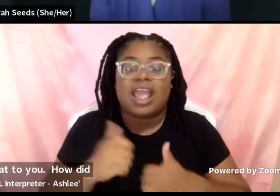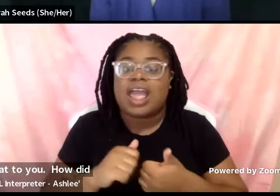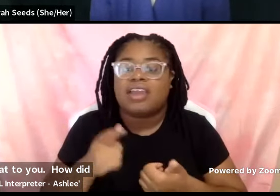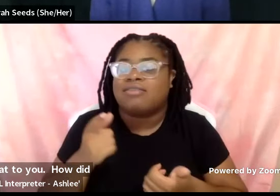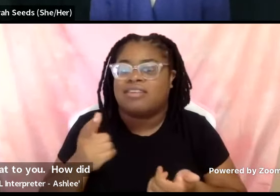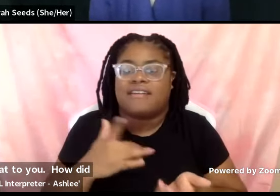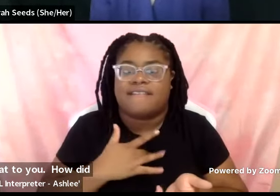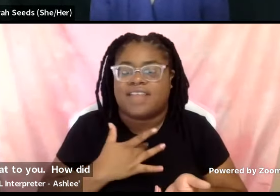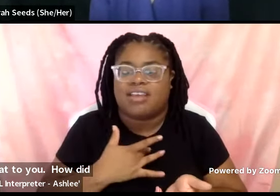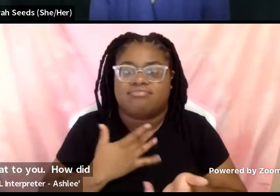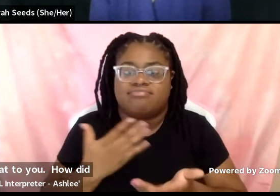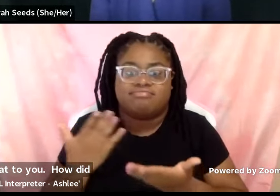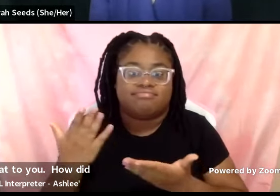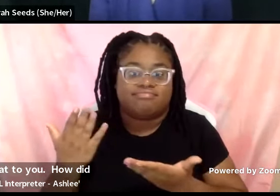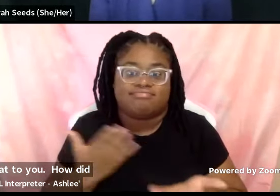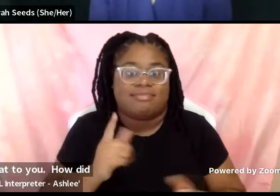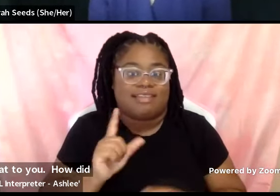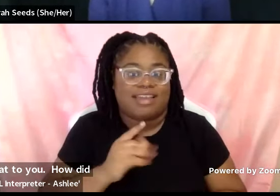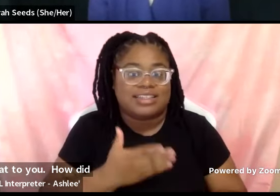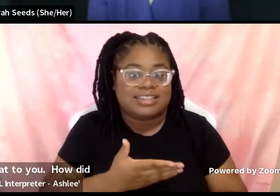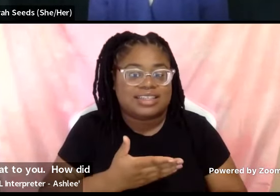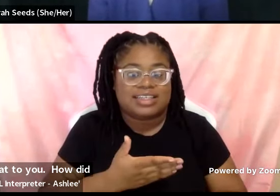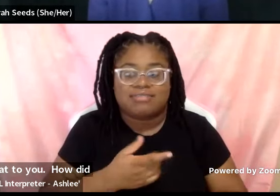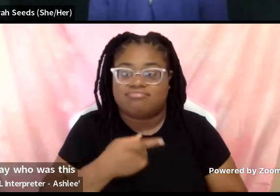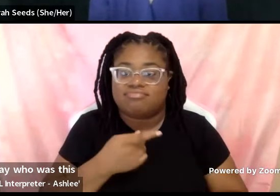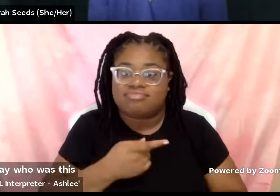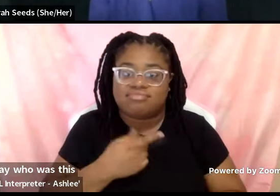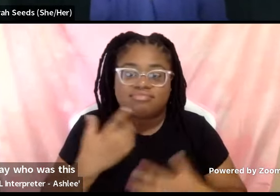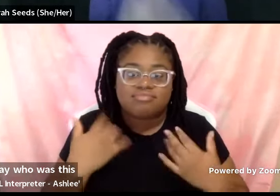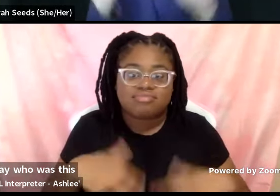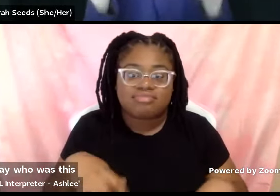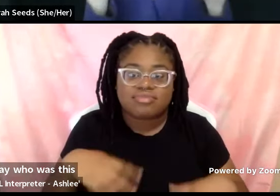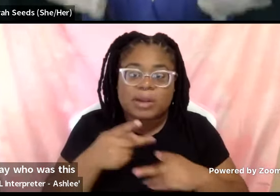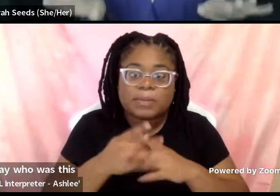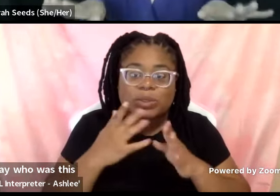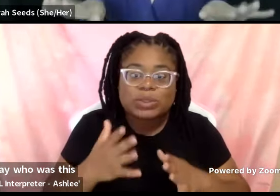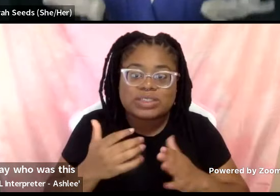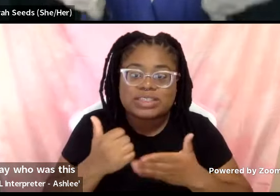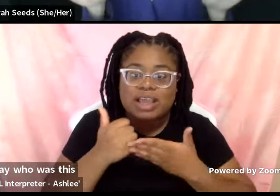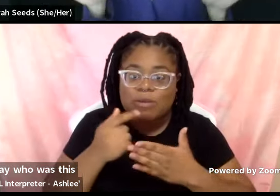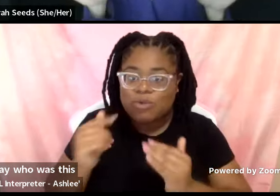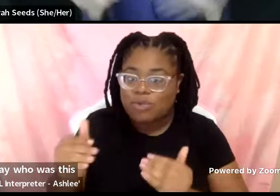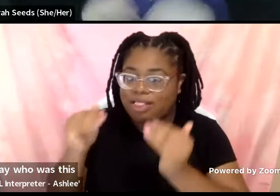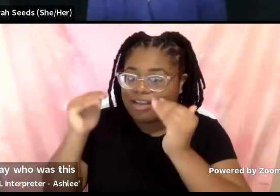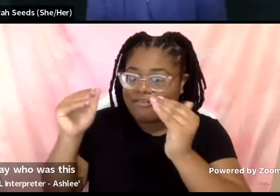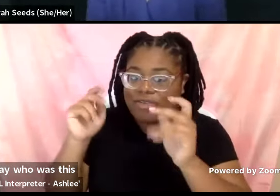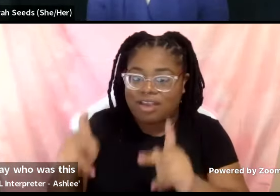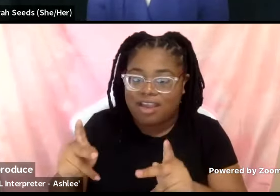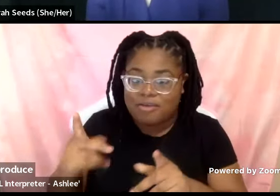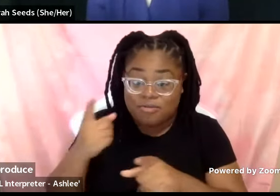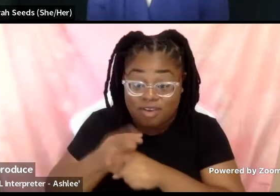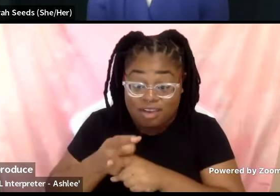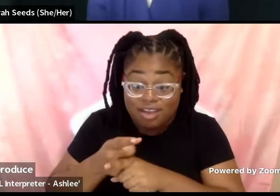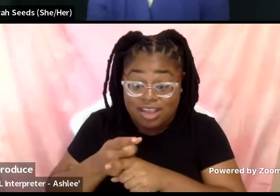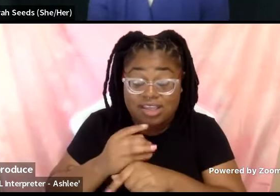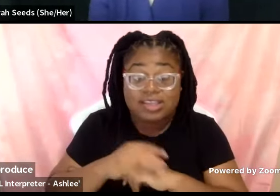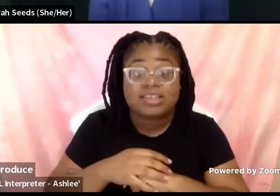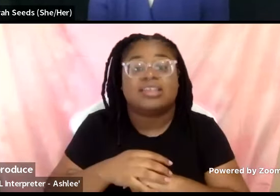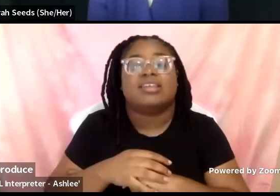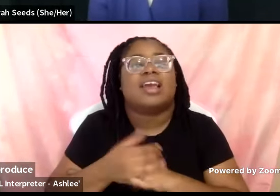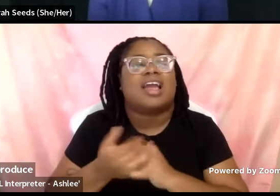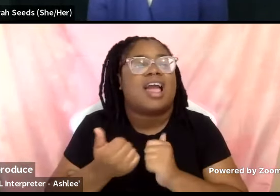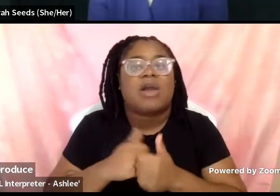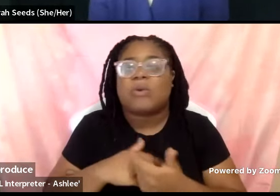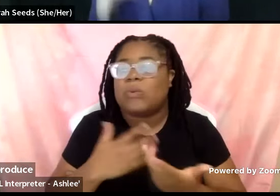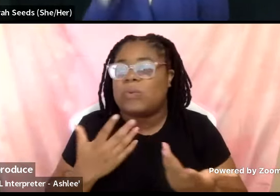Lindsay, who was this phenomenal producer that helped you just level up, right? You get this great director, like how did